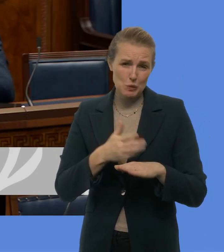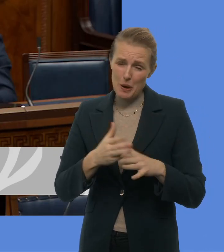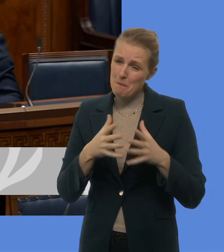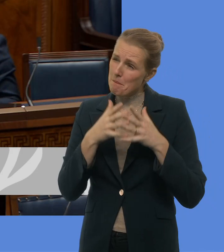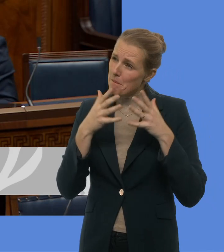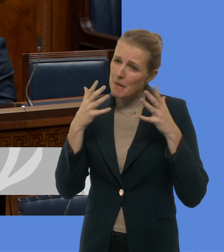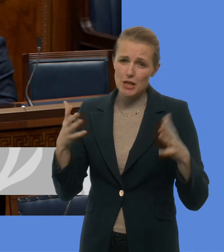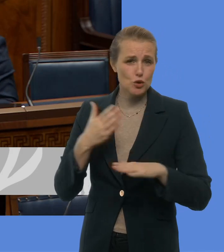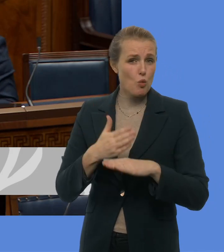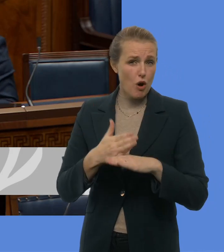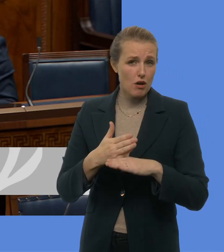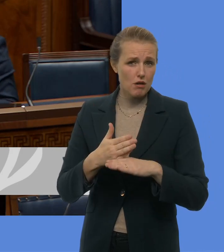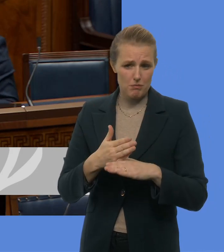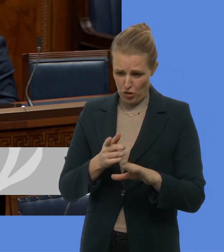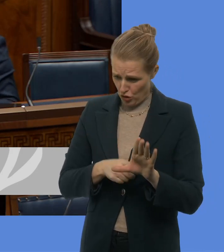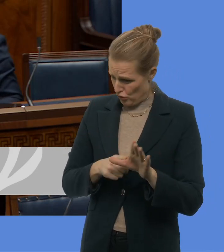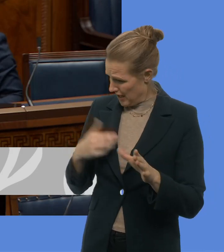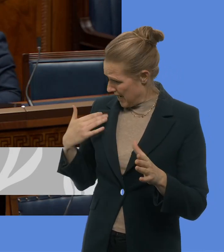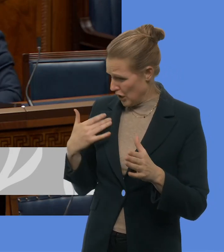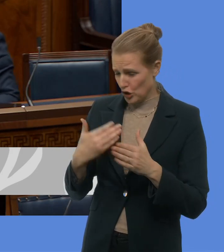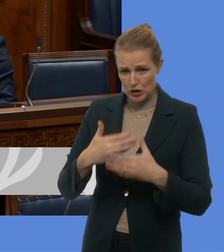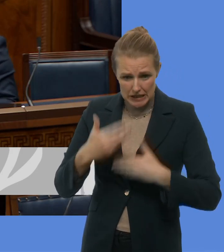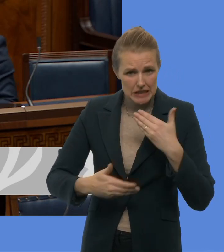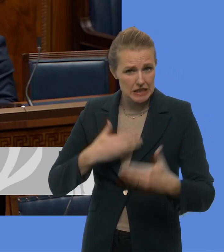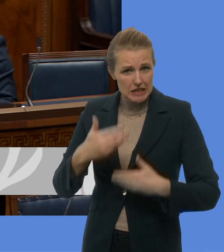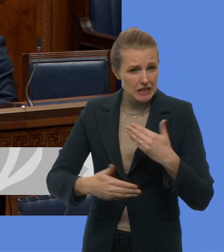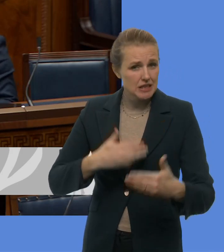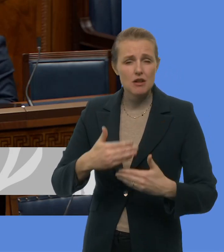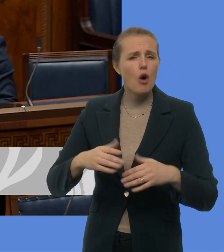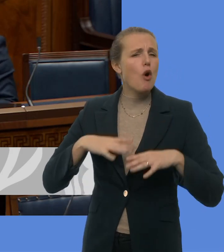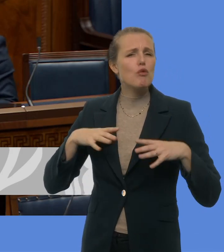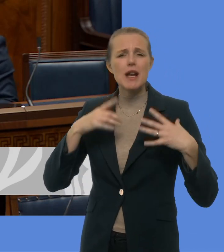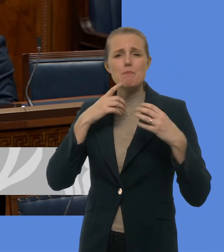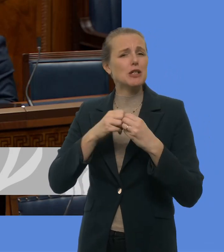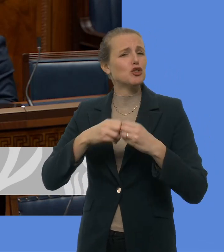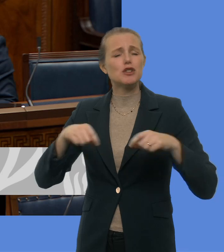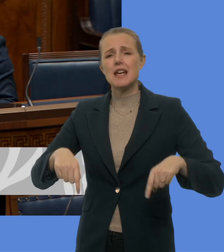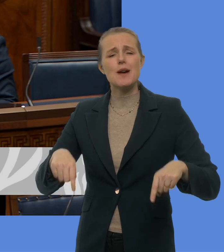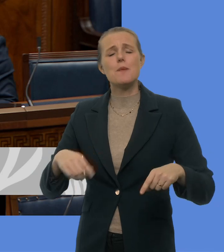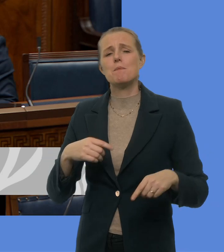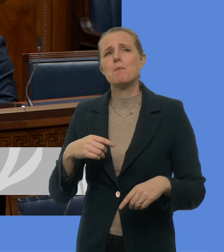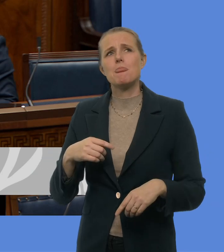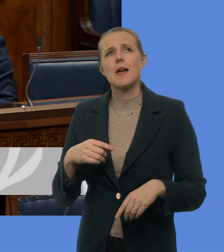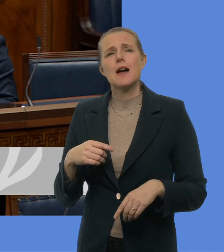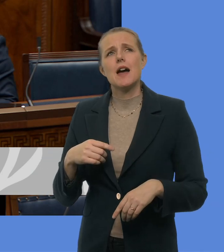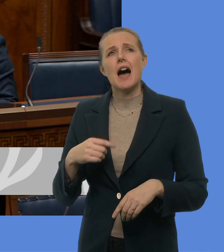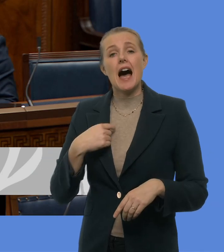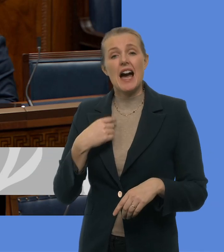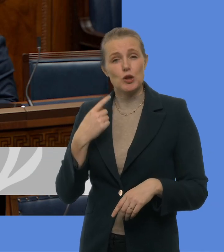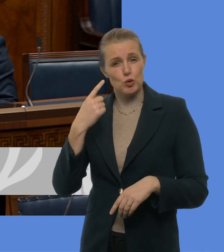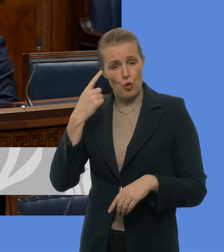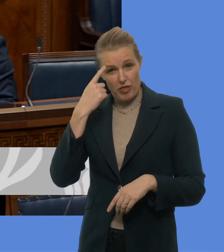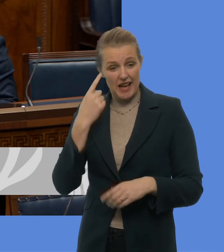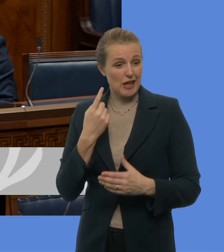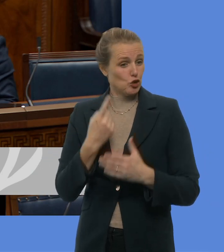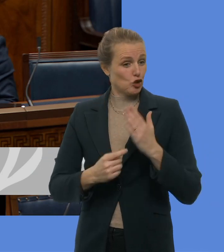gone over a long period of time, and I've said in the House before, I don't think it's just construction of